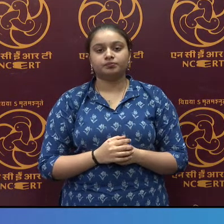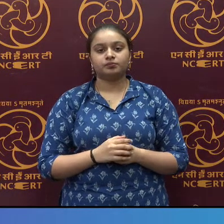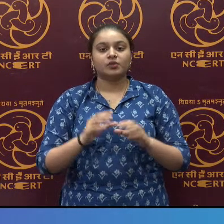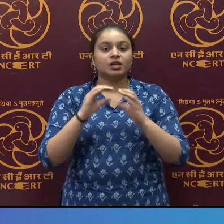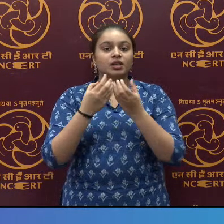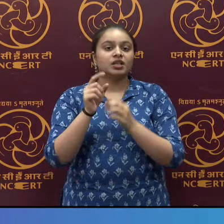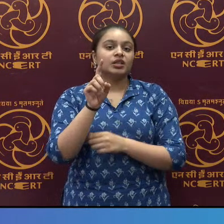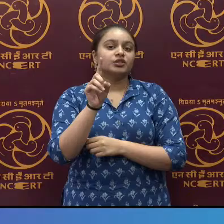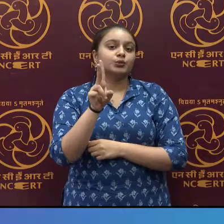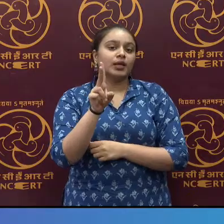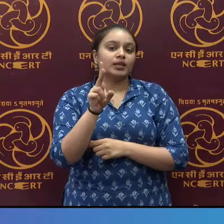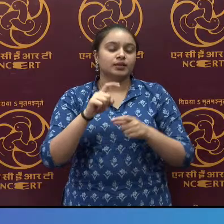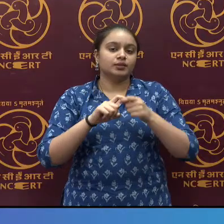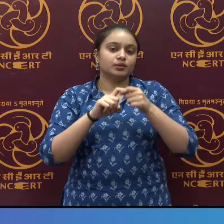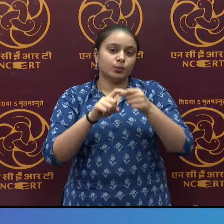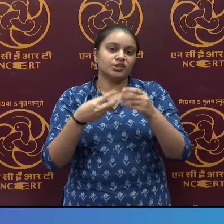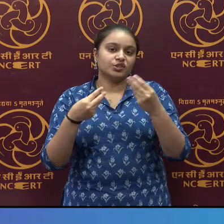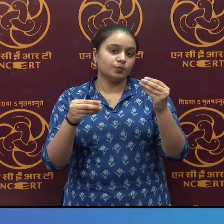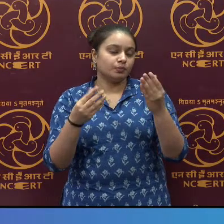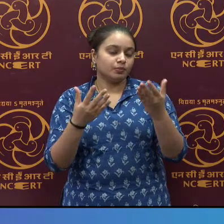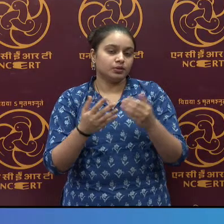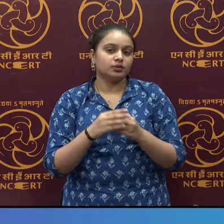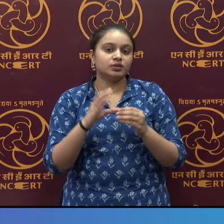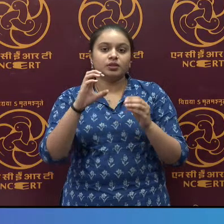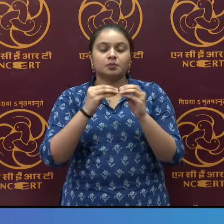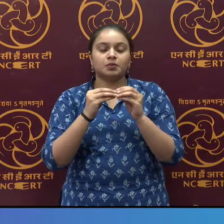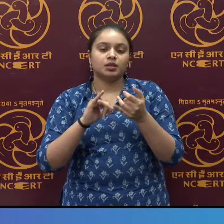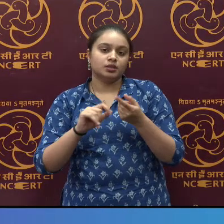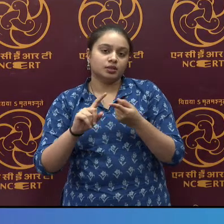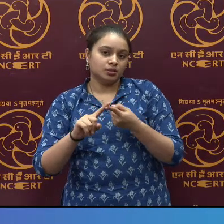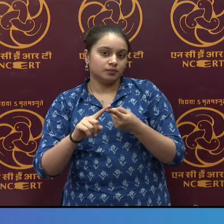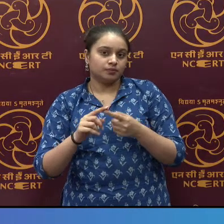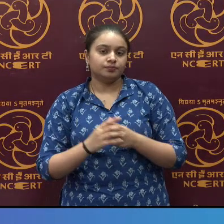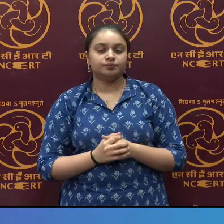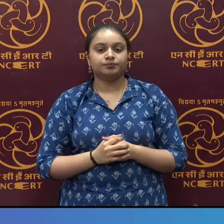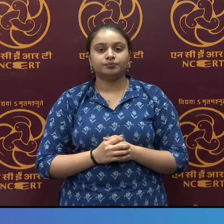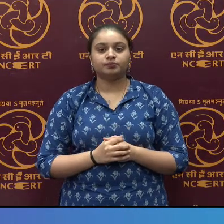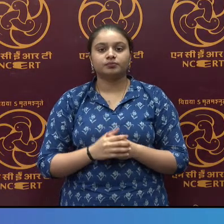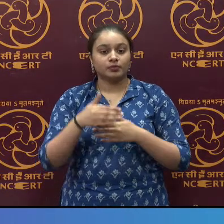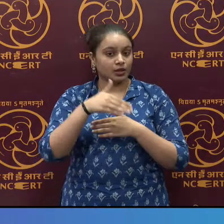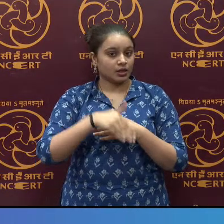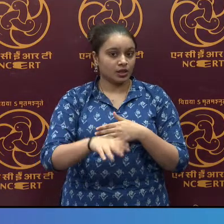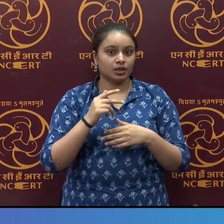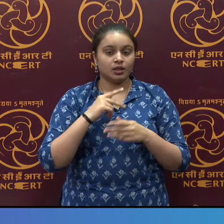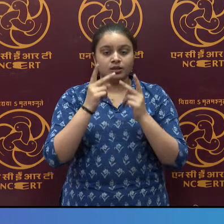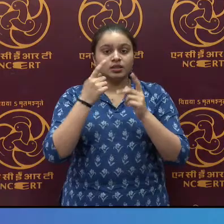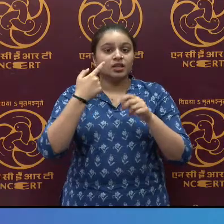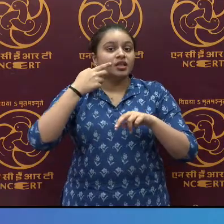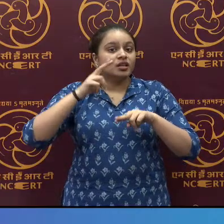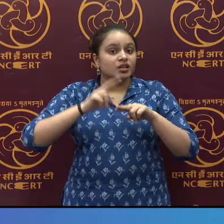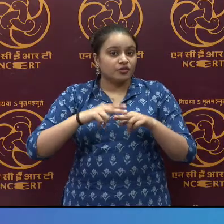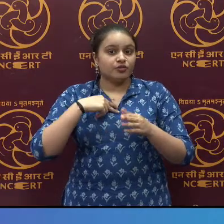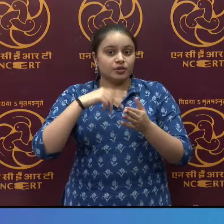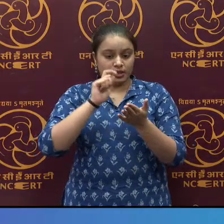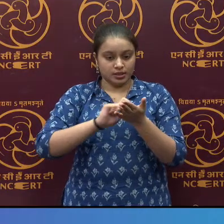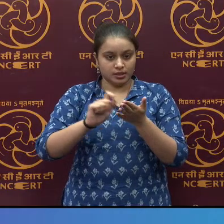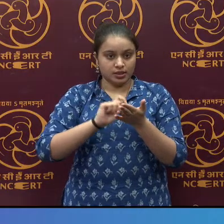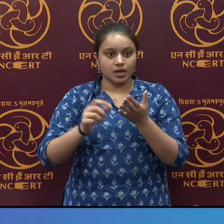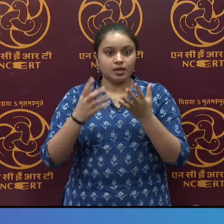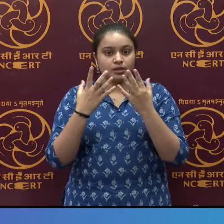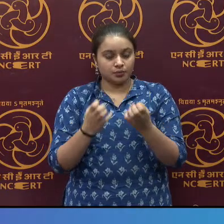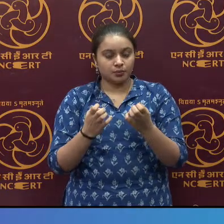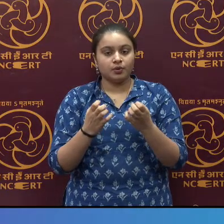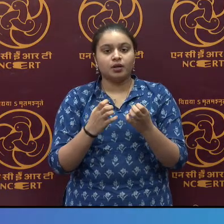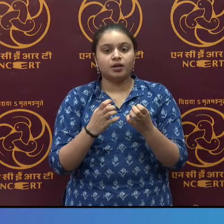class 12th question paper CBSE. Going ahead, now if I am supposed to write it, how do I write